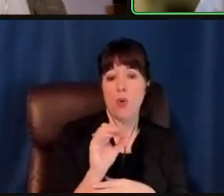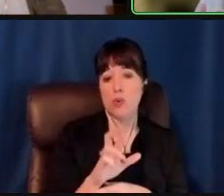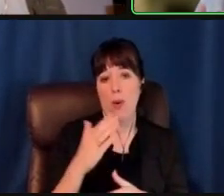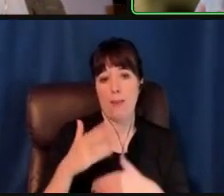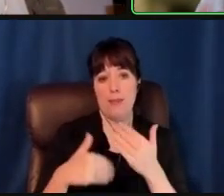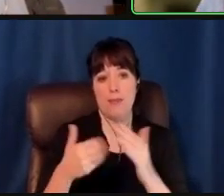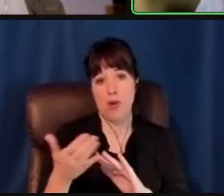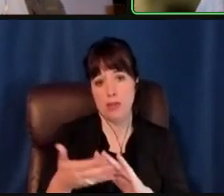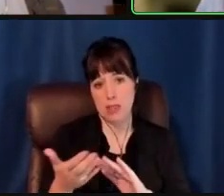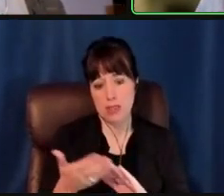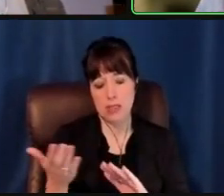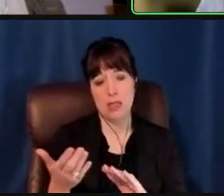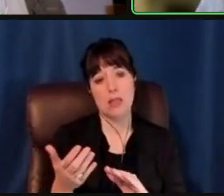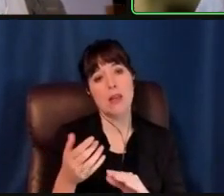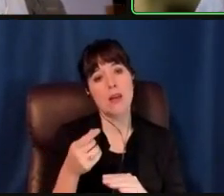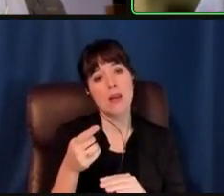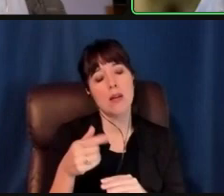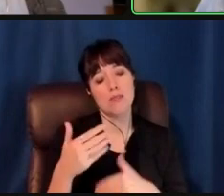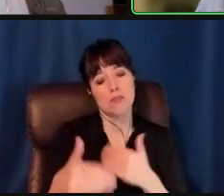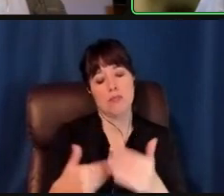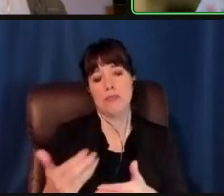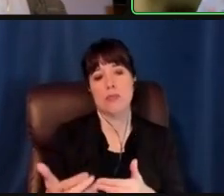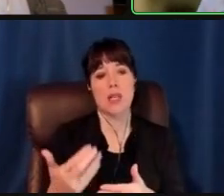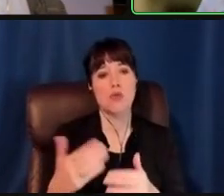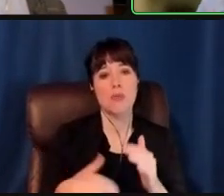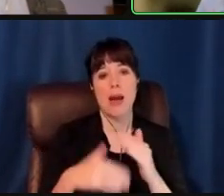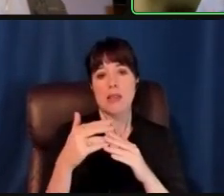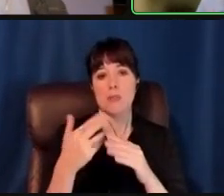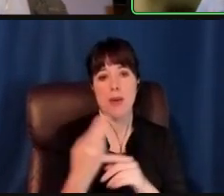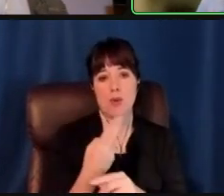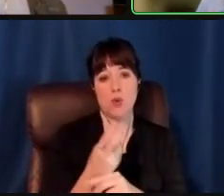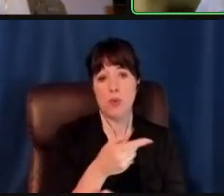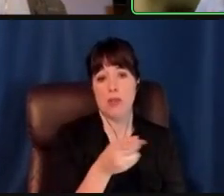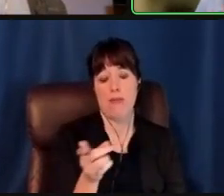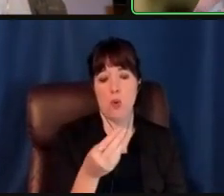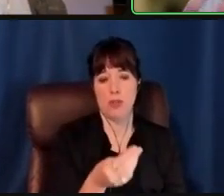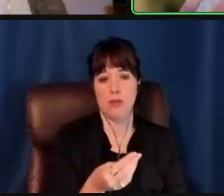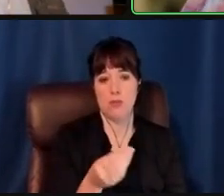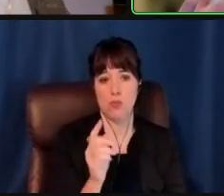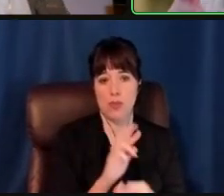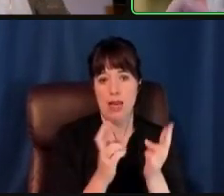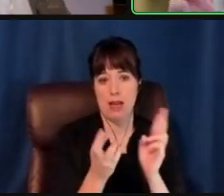to maximize use of those recyclable materials.